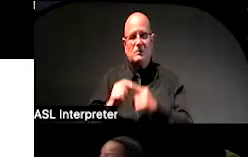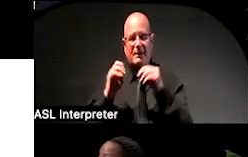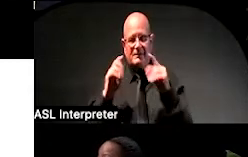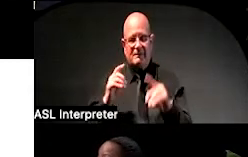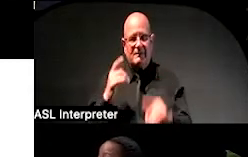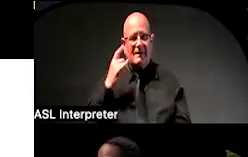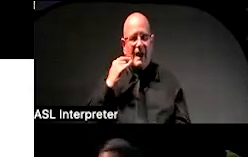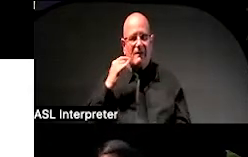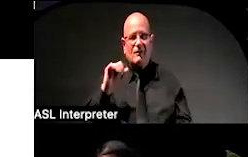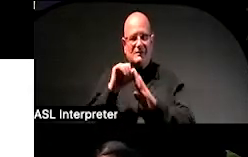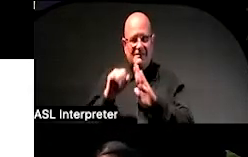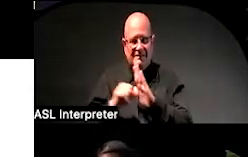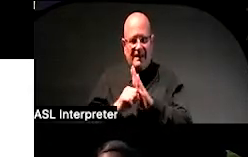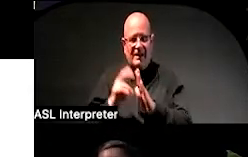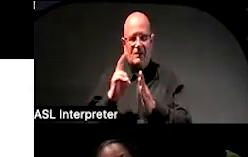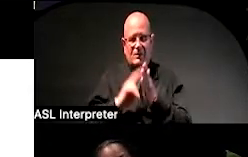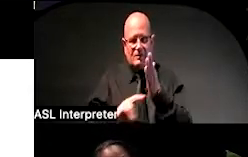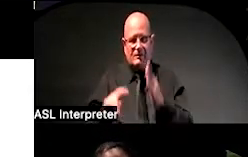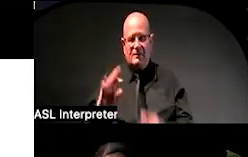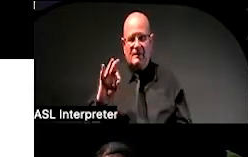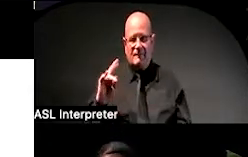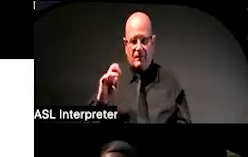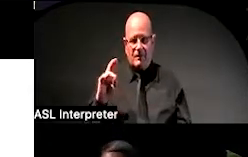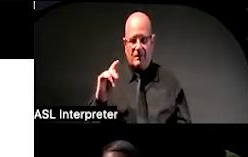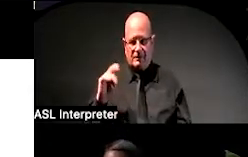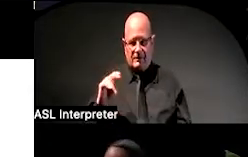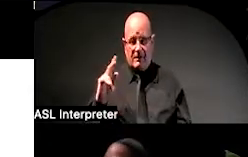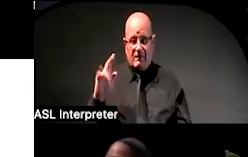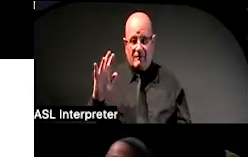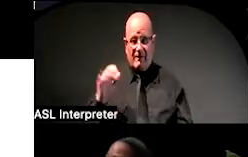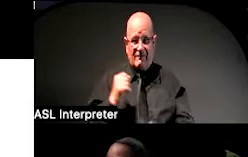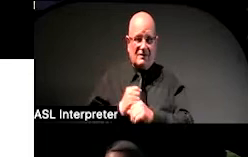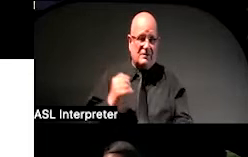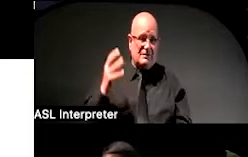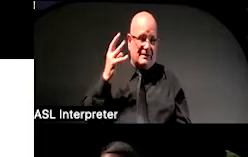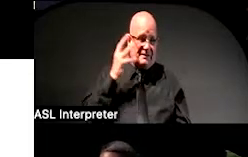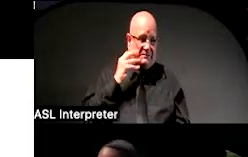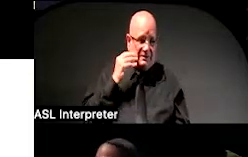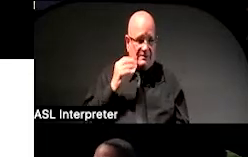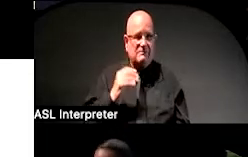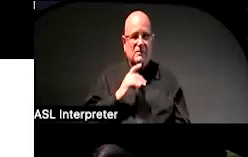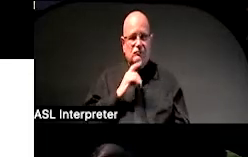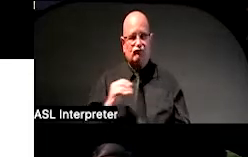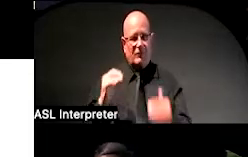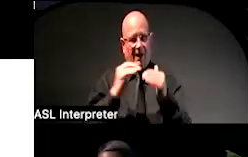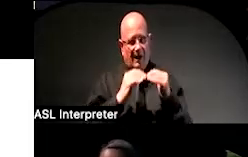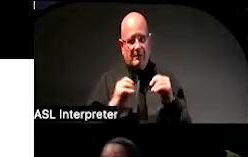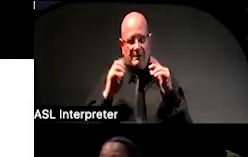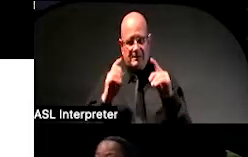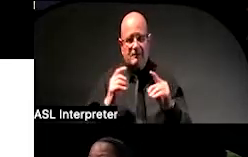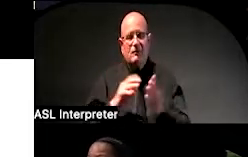State University, Fullerton. She has 35 years experience in ensuring equitable education for students